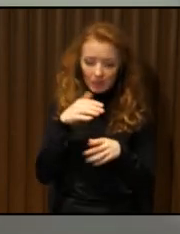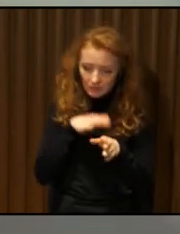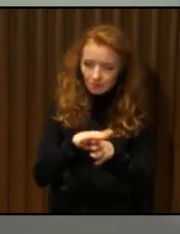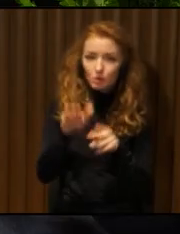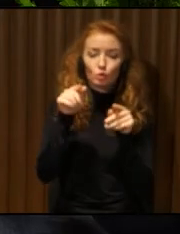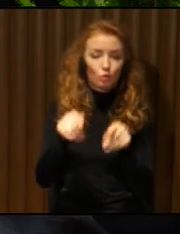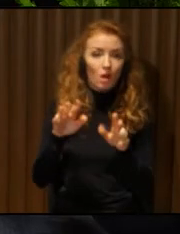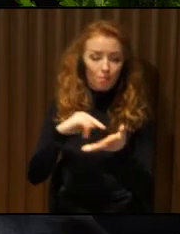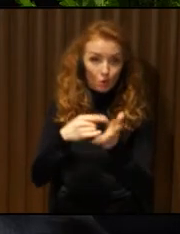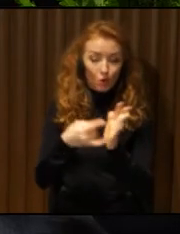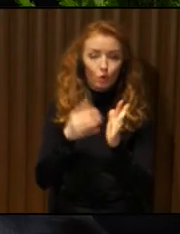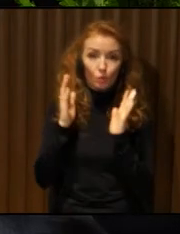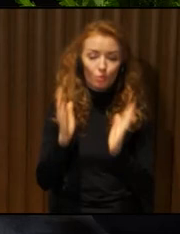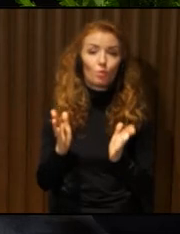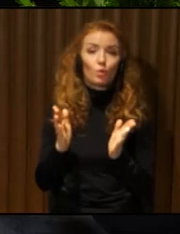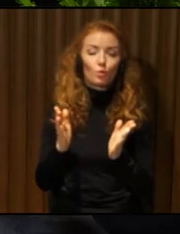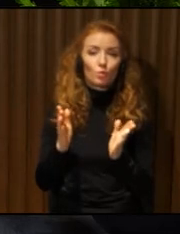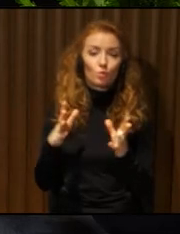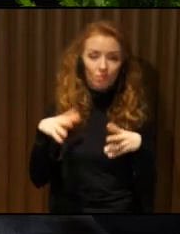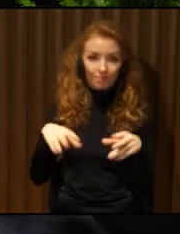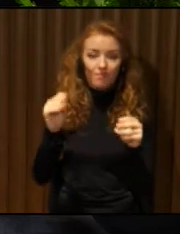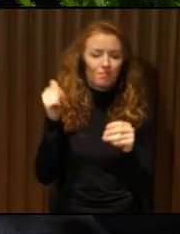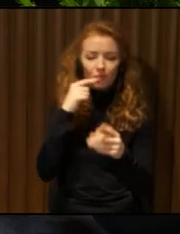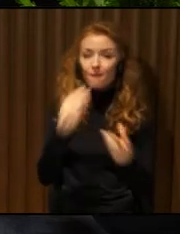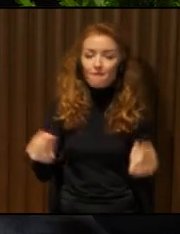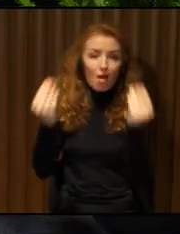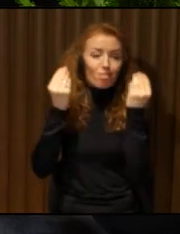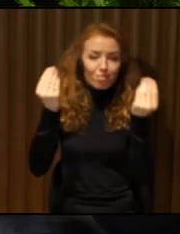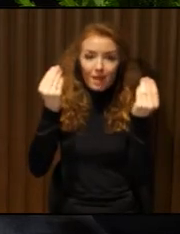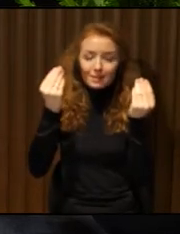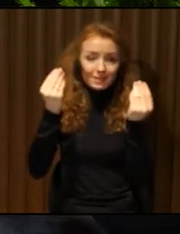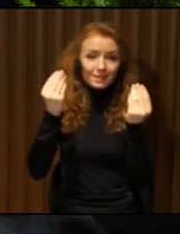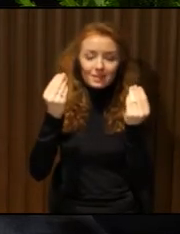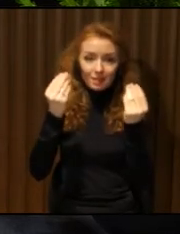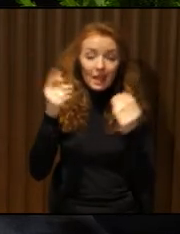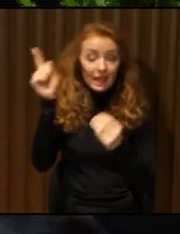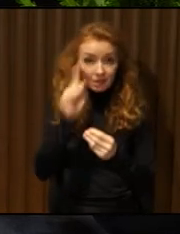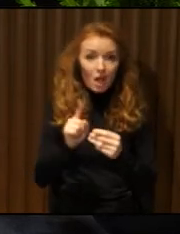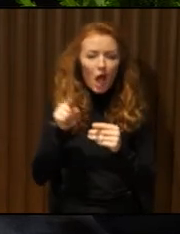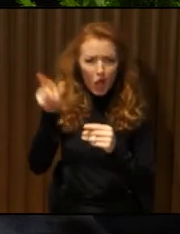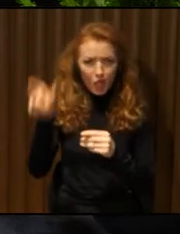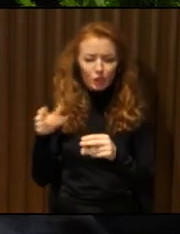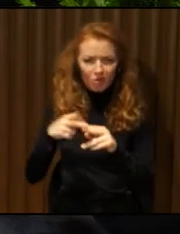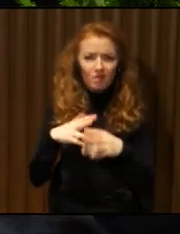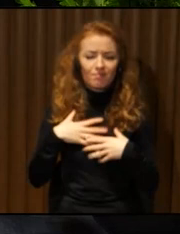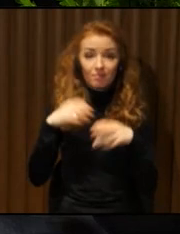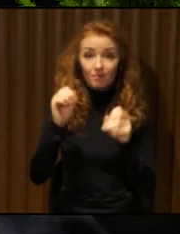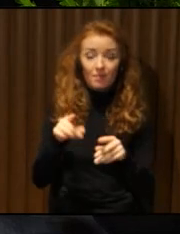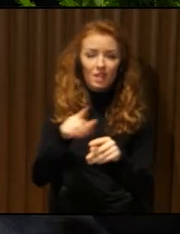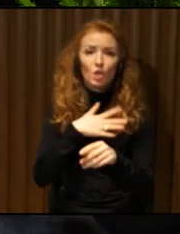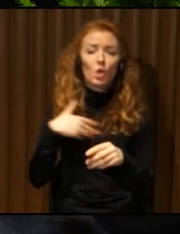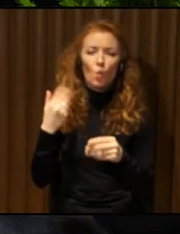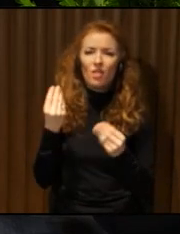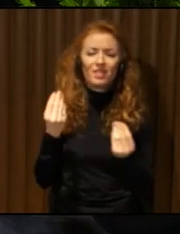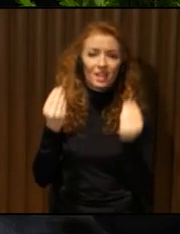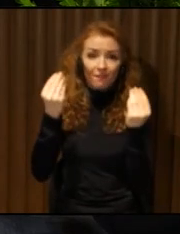attitude. Thank you. Really, I mean, Israelis. You showed us such an inspiring example, really. But